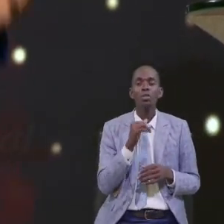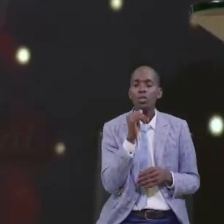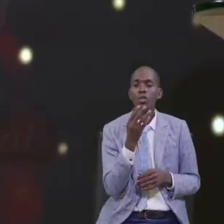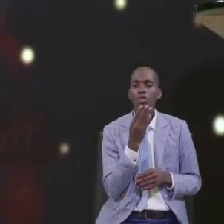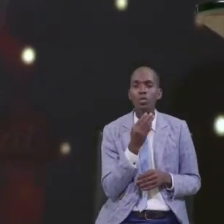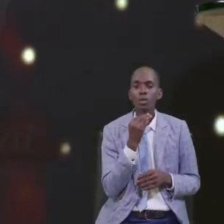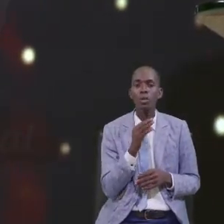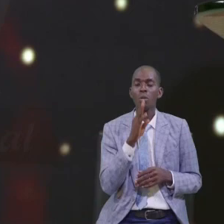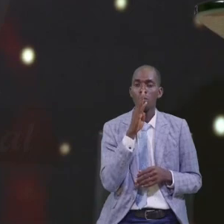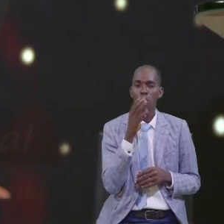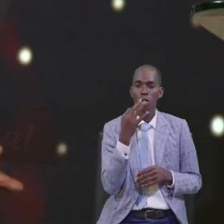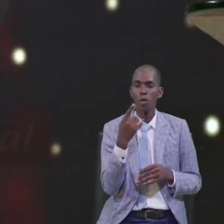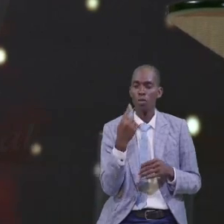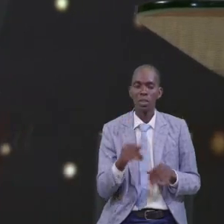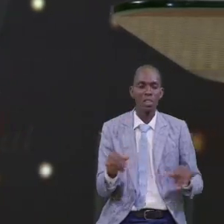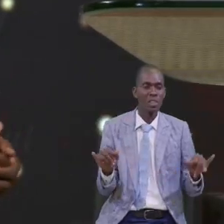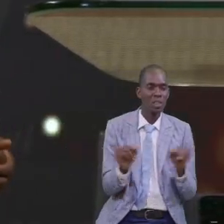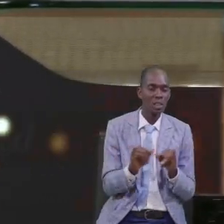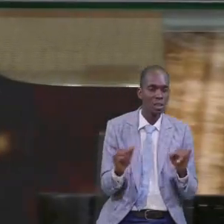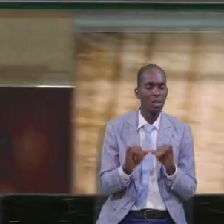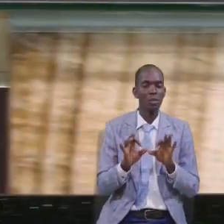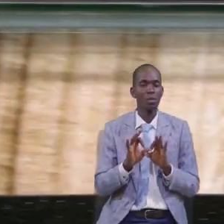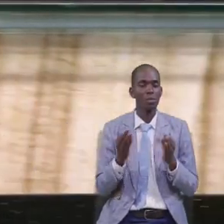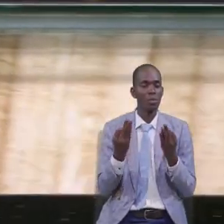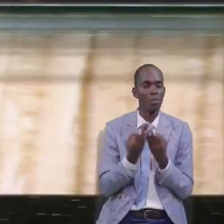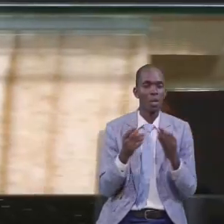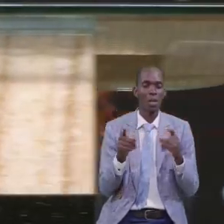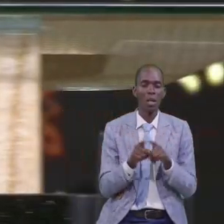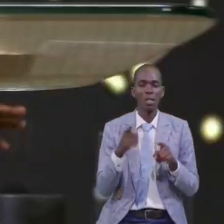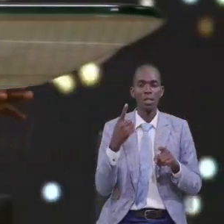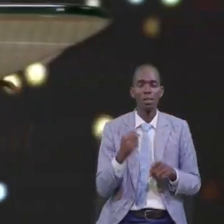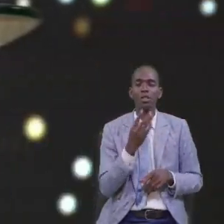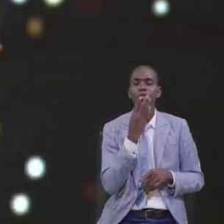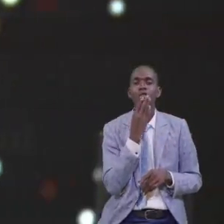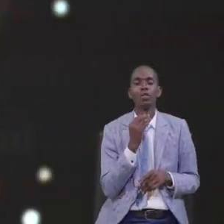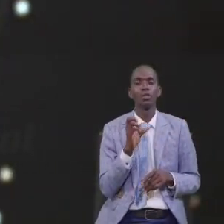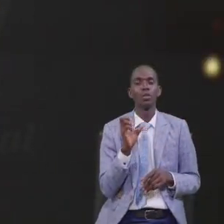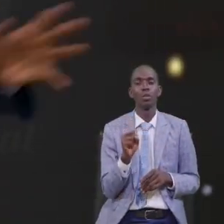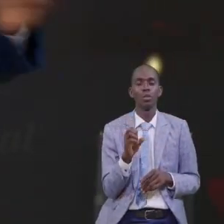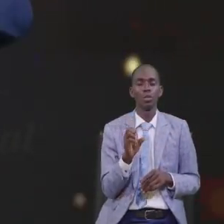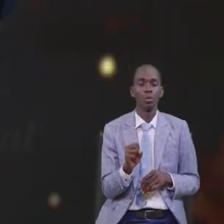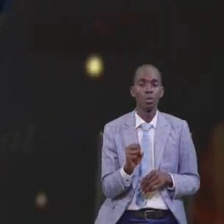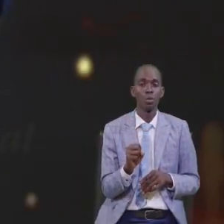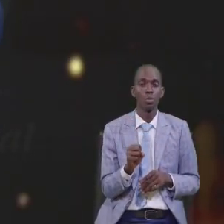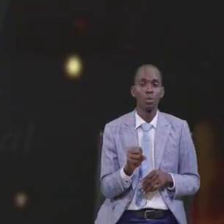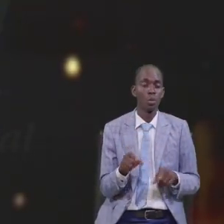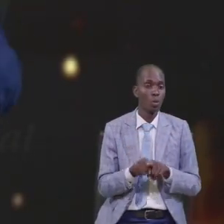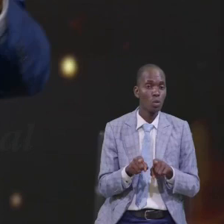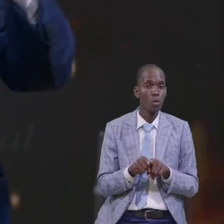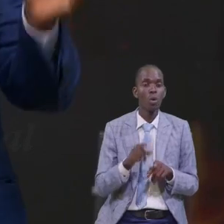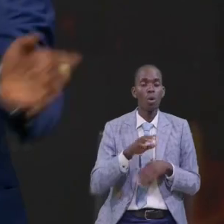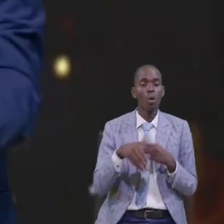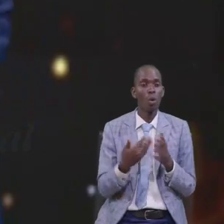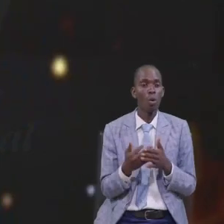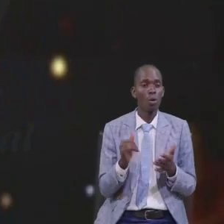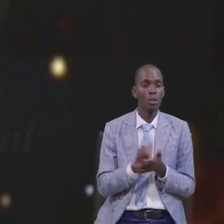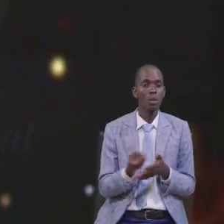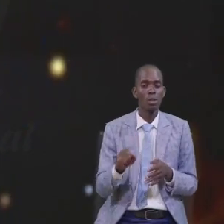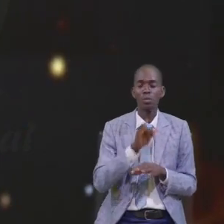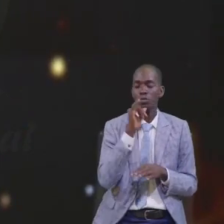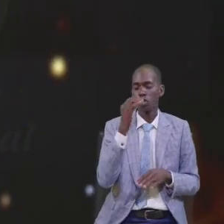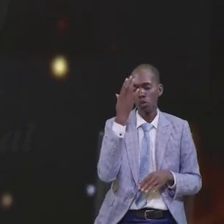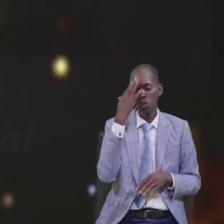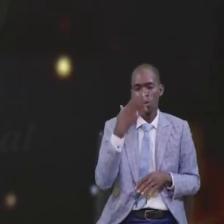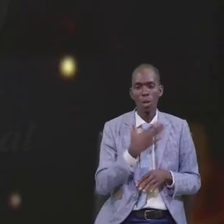the same household as the Jews, all that they had not known, and they were scattered abroad. And you have to write